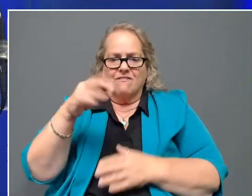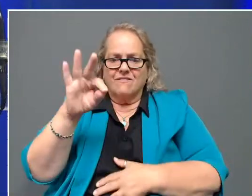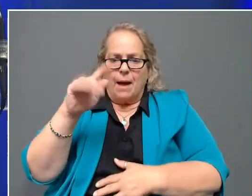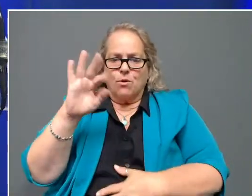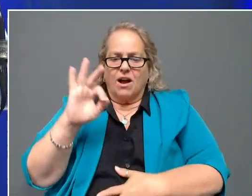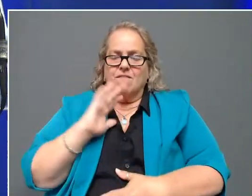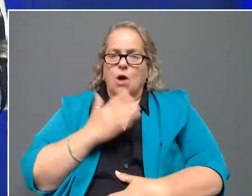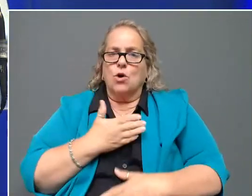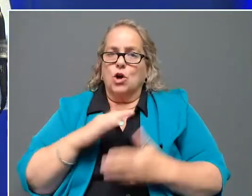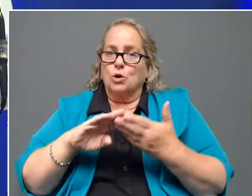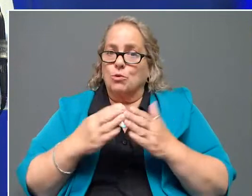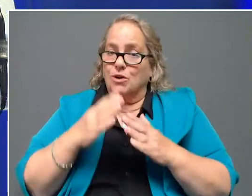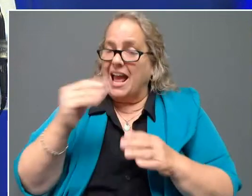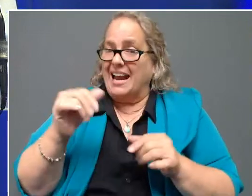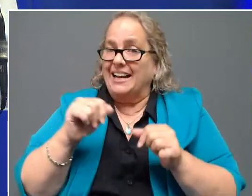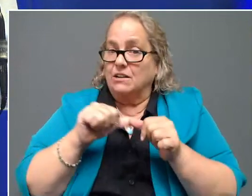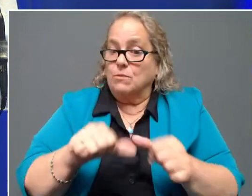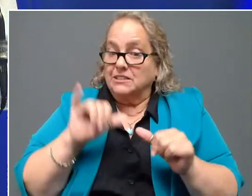remains that way as well.